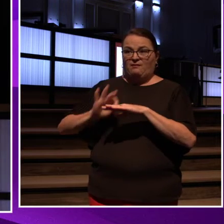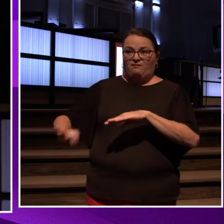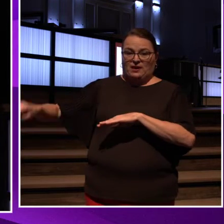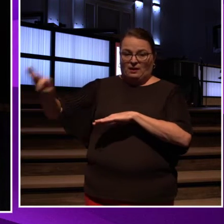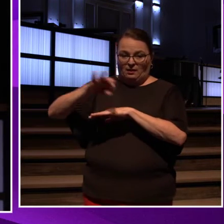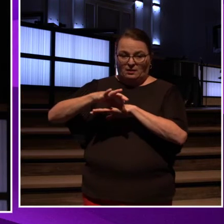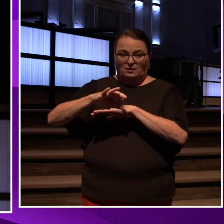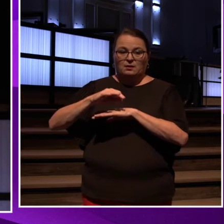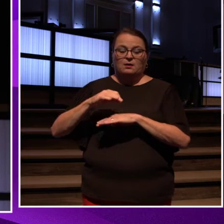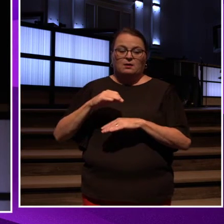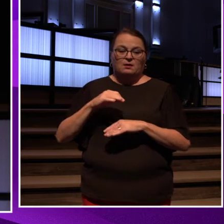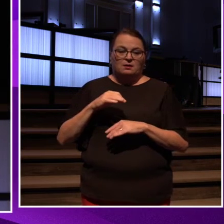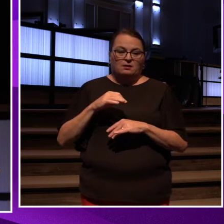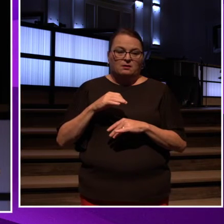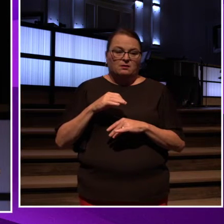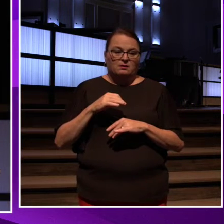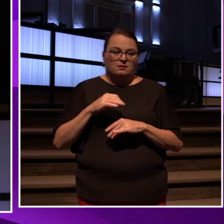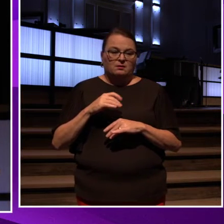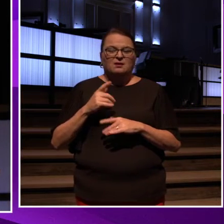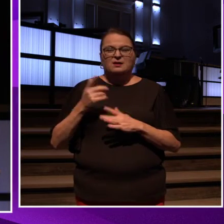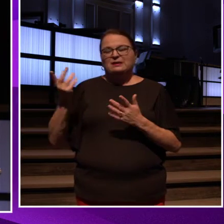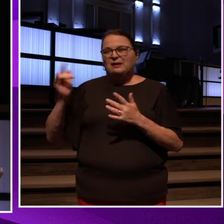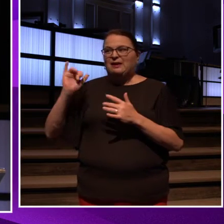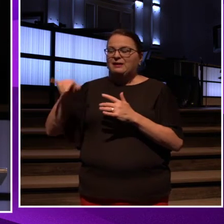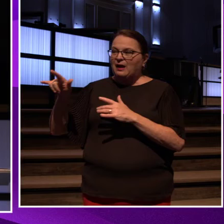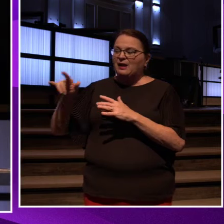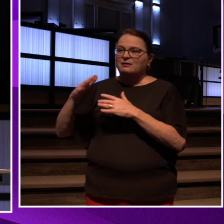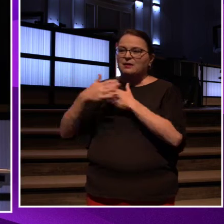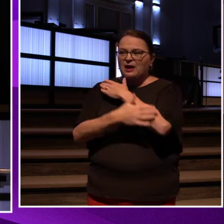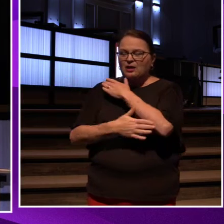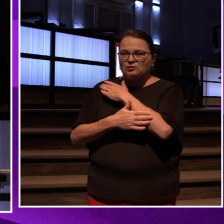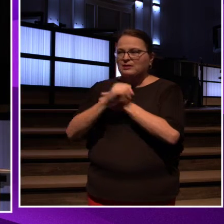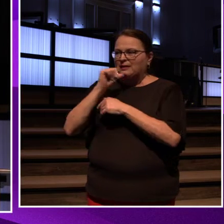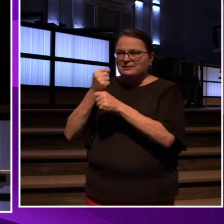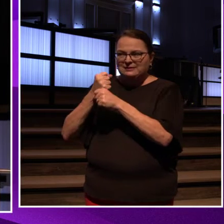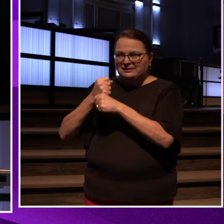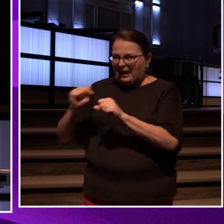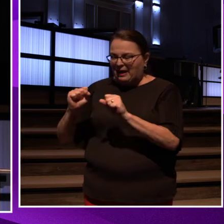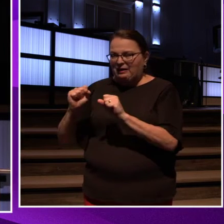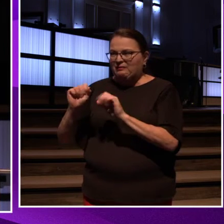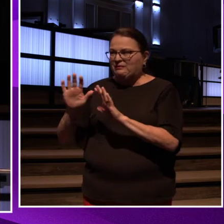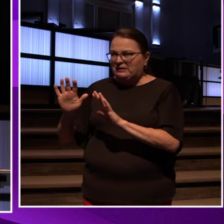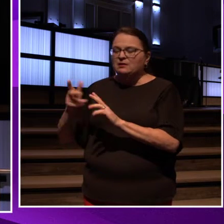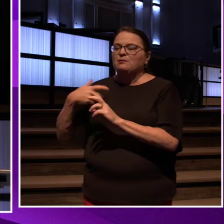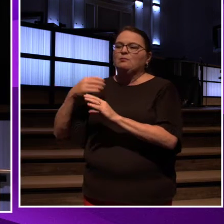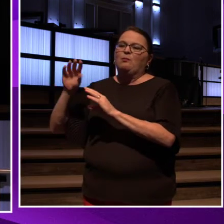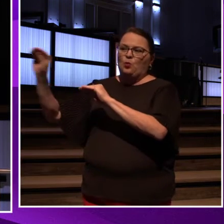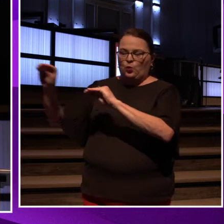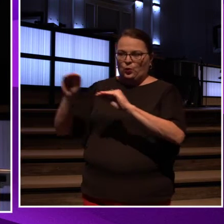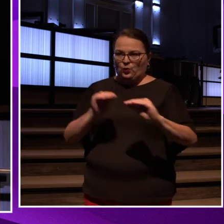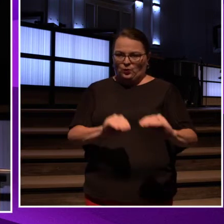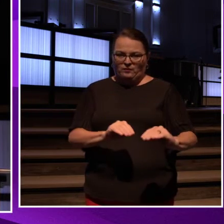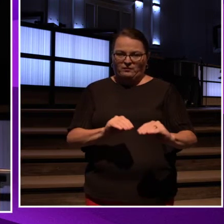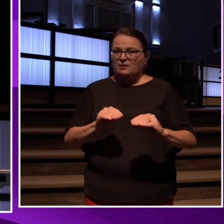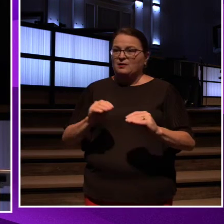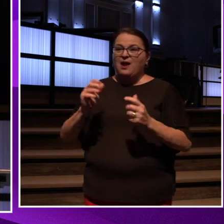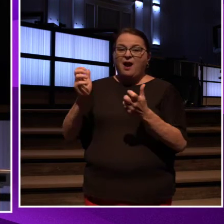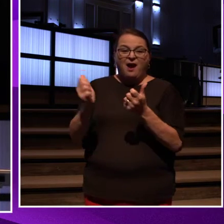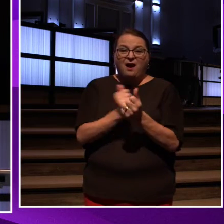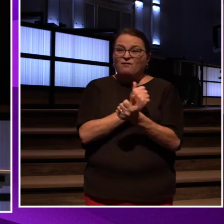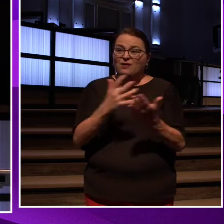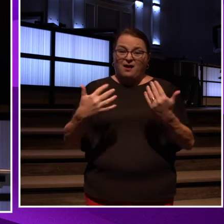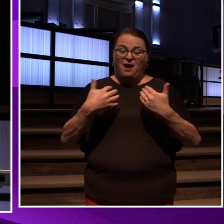for some national security issues, they had to move. They had to leave everything they